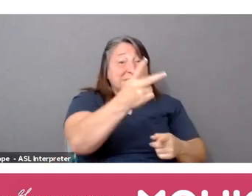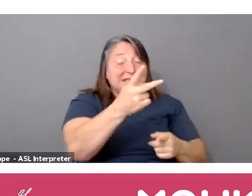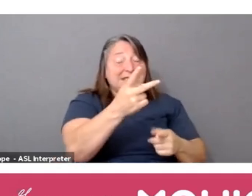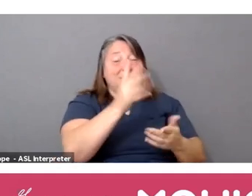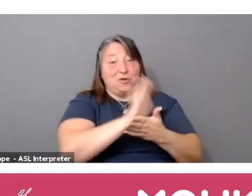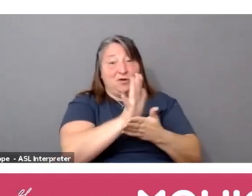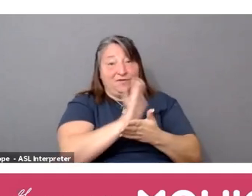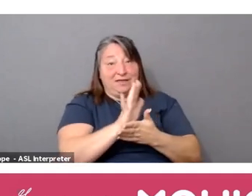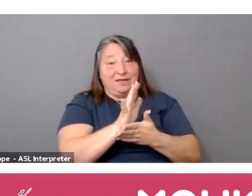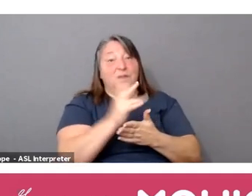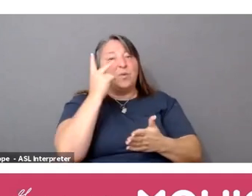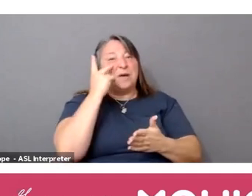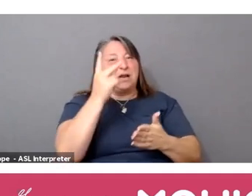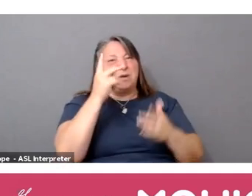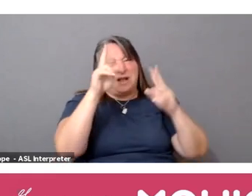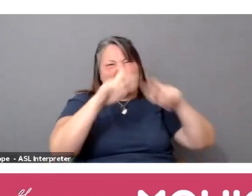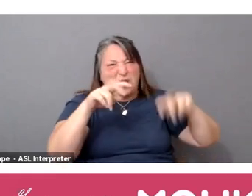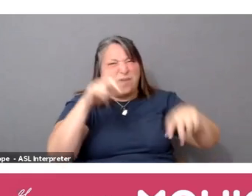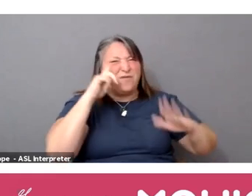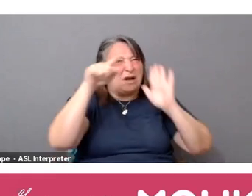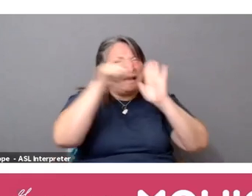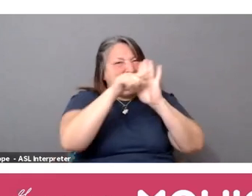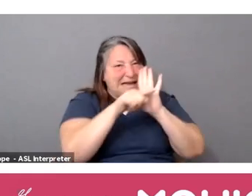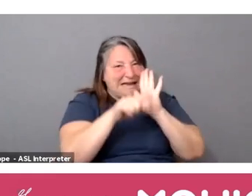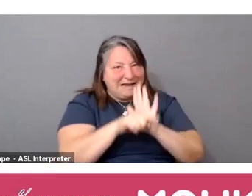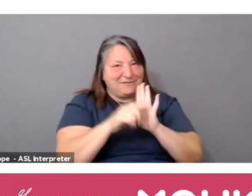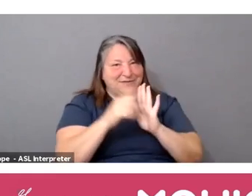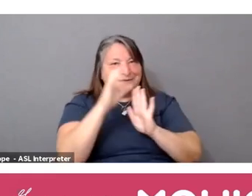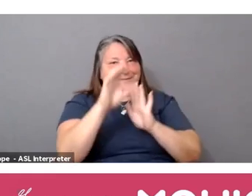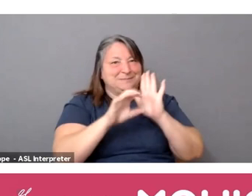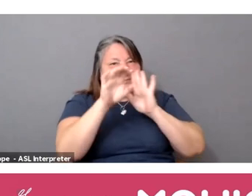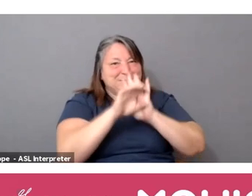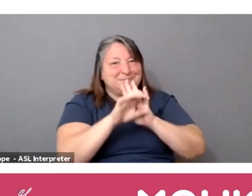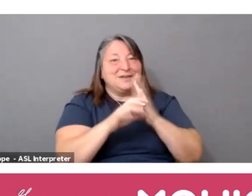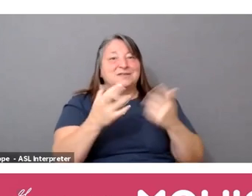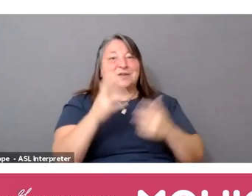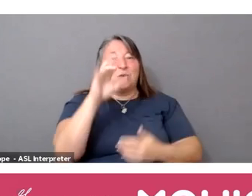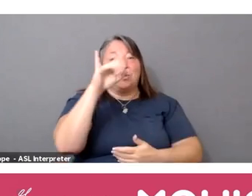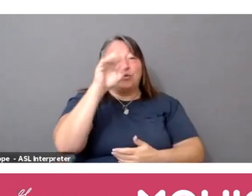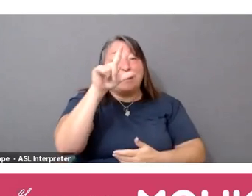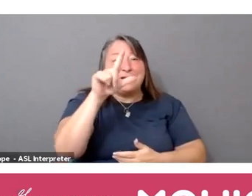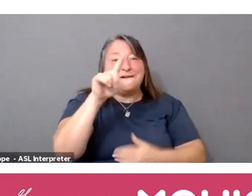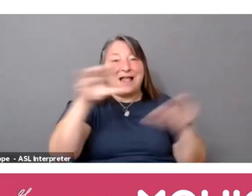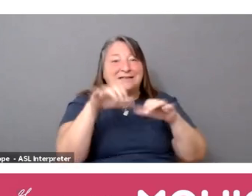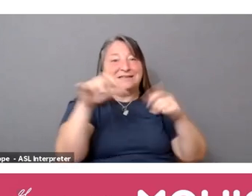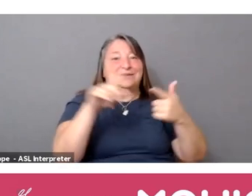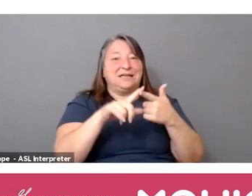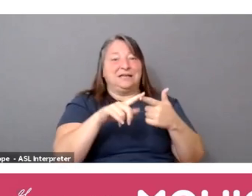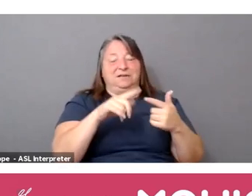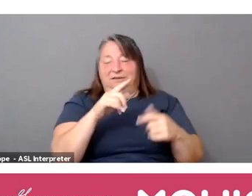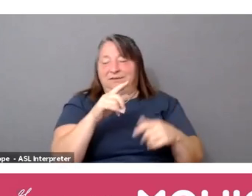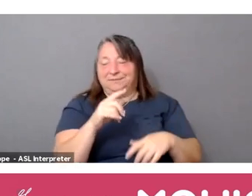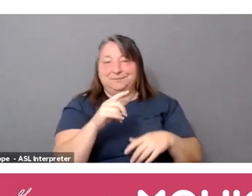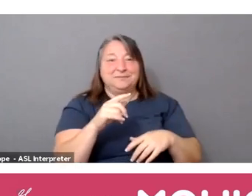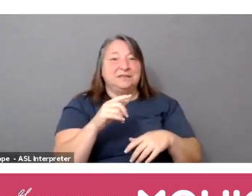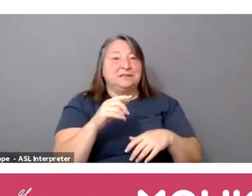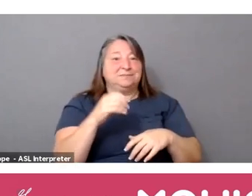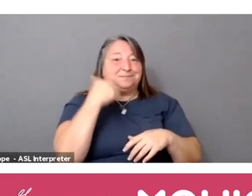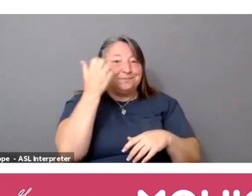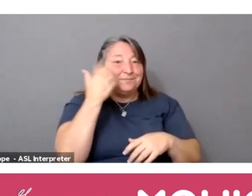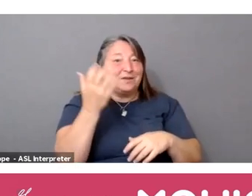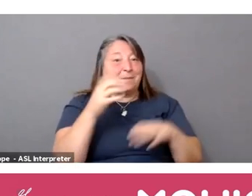some negative traits. So we looked at criminal activity, promiscuous behavior, sex for trade,